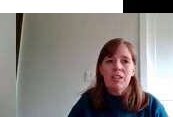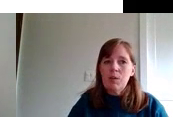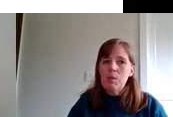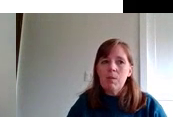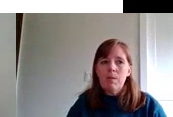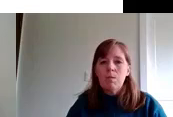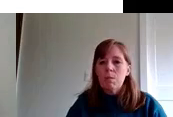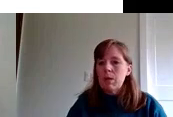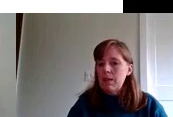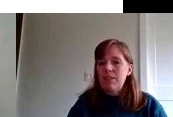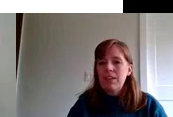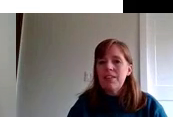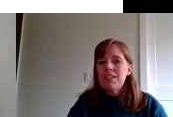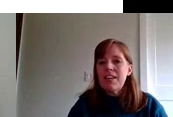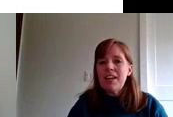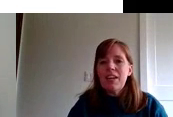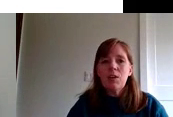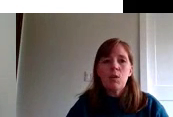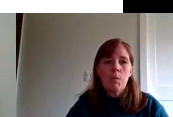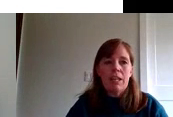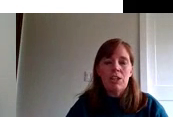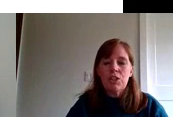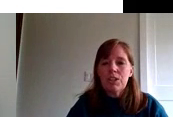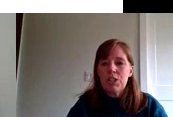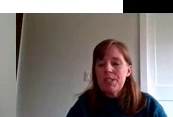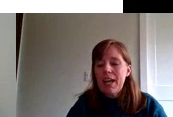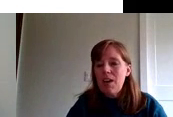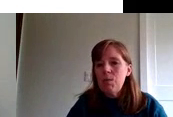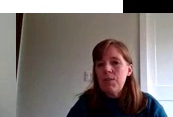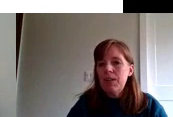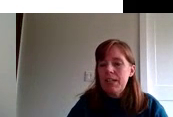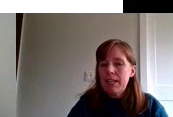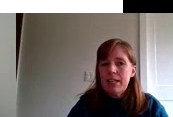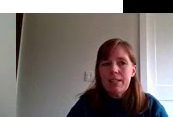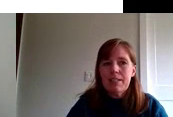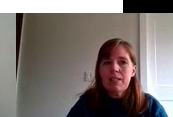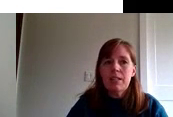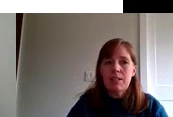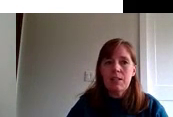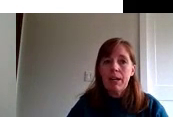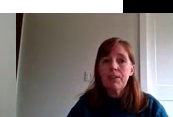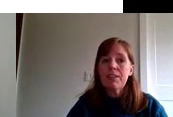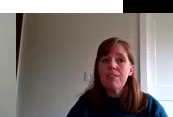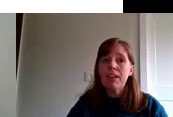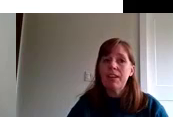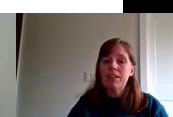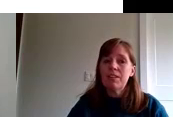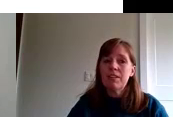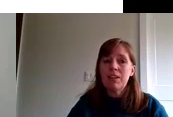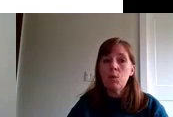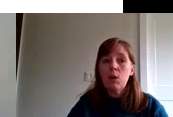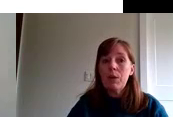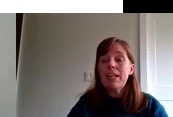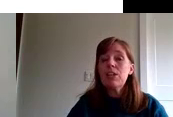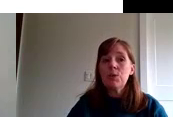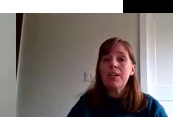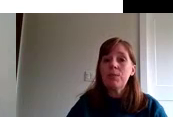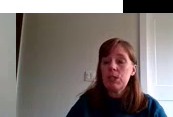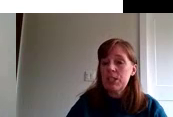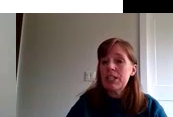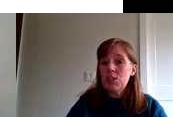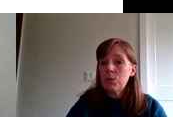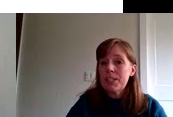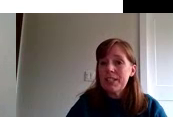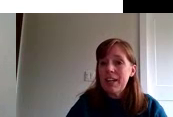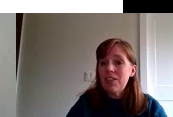because at the end of the day, making sure our students have what they need is the imperative, and we can